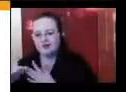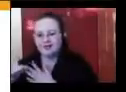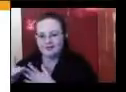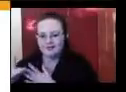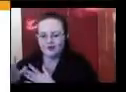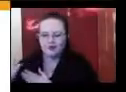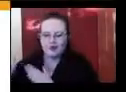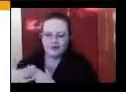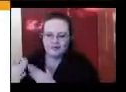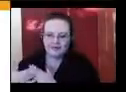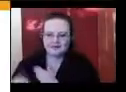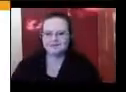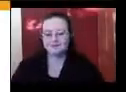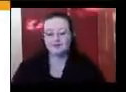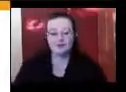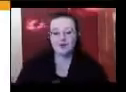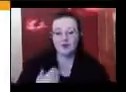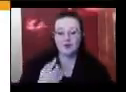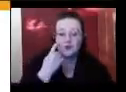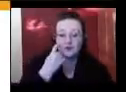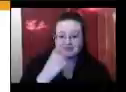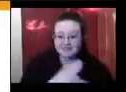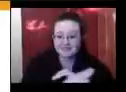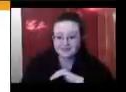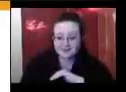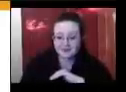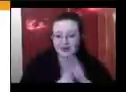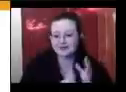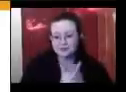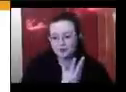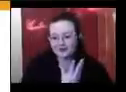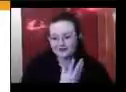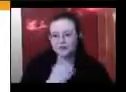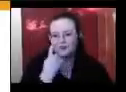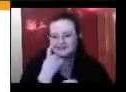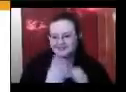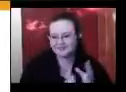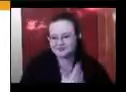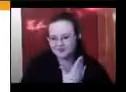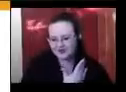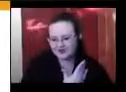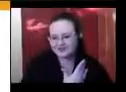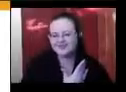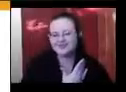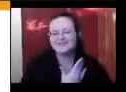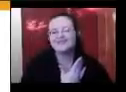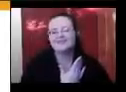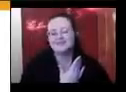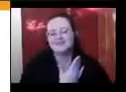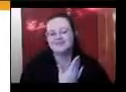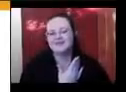spring, we've had a number of working groups at the board here